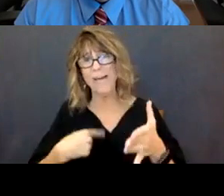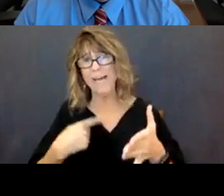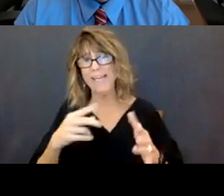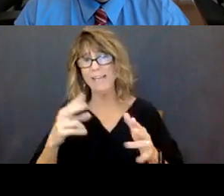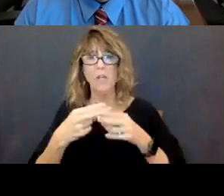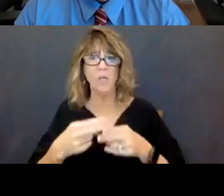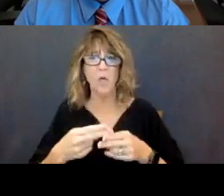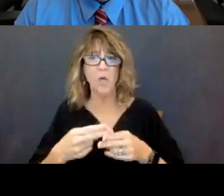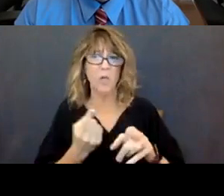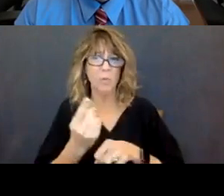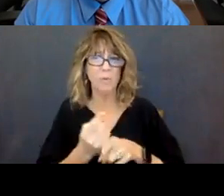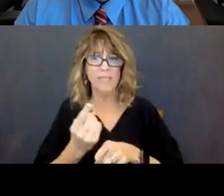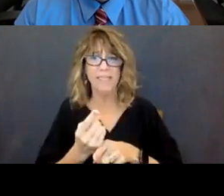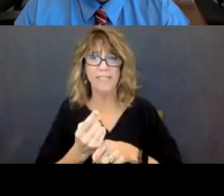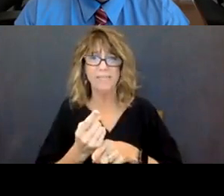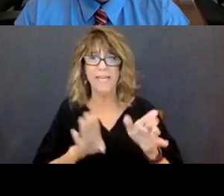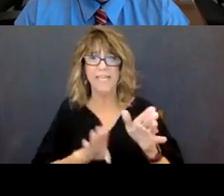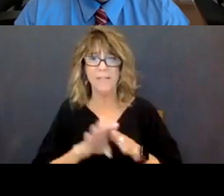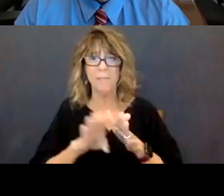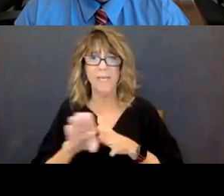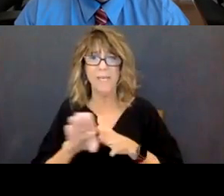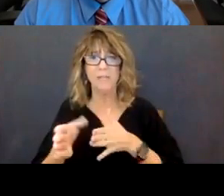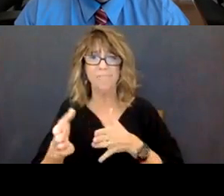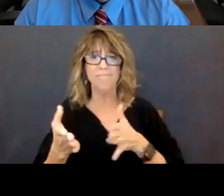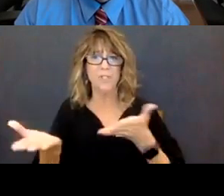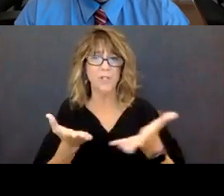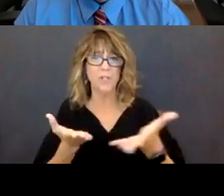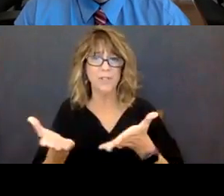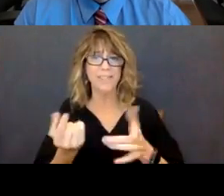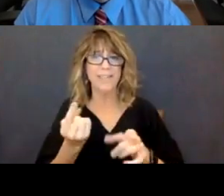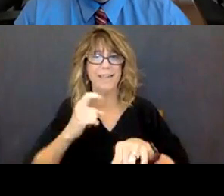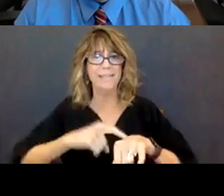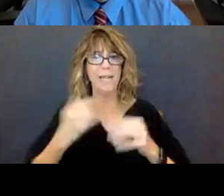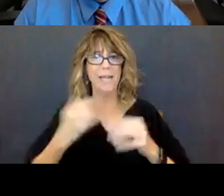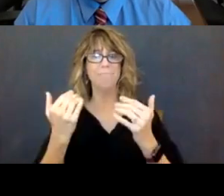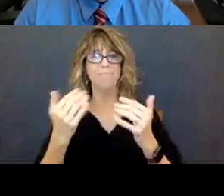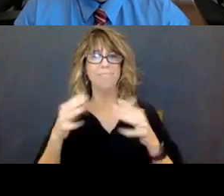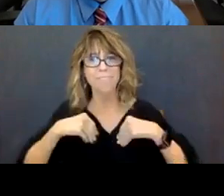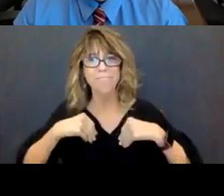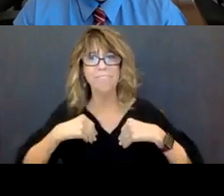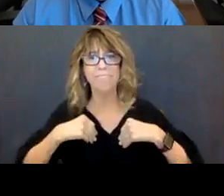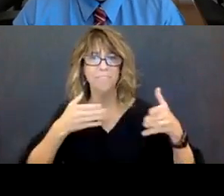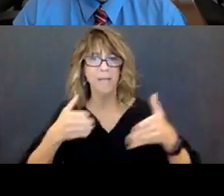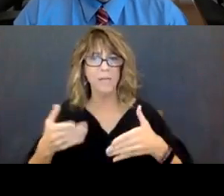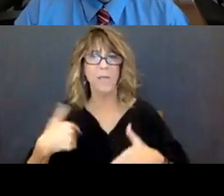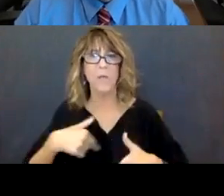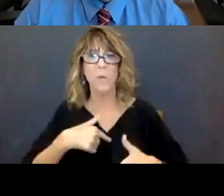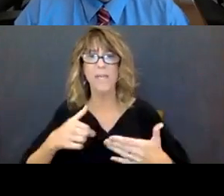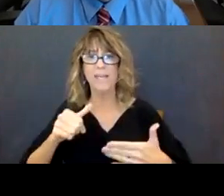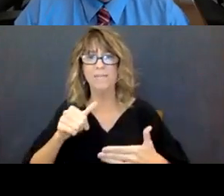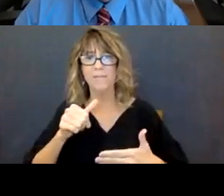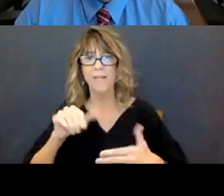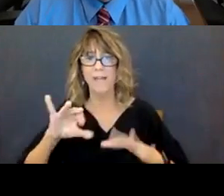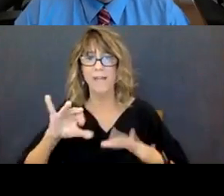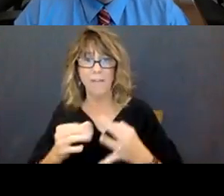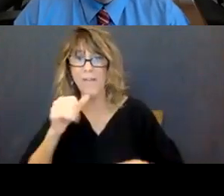services in a timely manner. And we're just blessed as a family that we've not touched the crisis system. The reason that we've